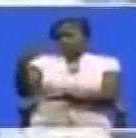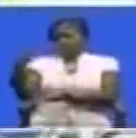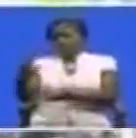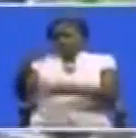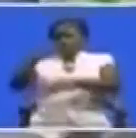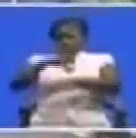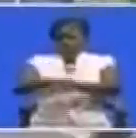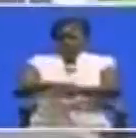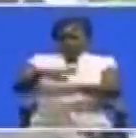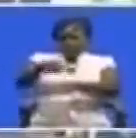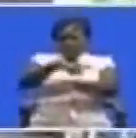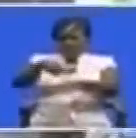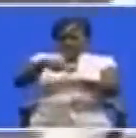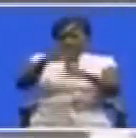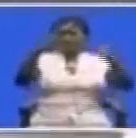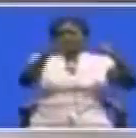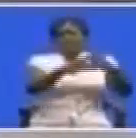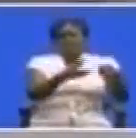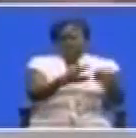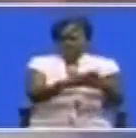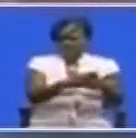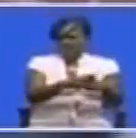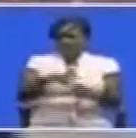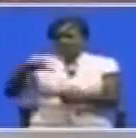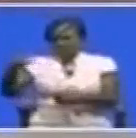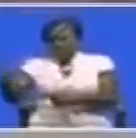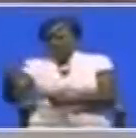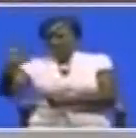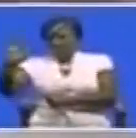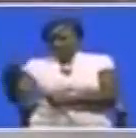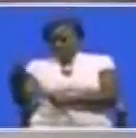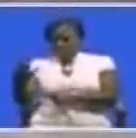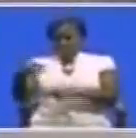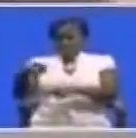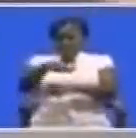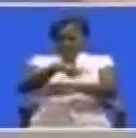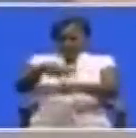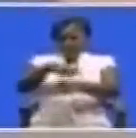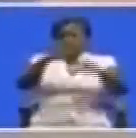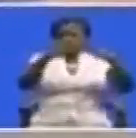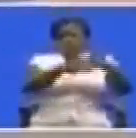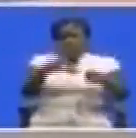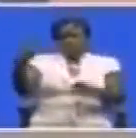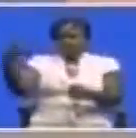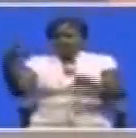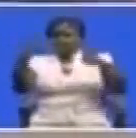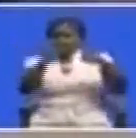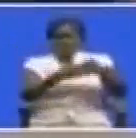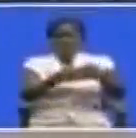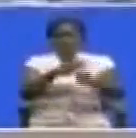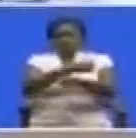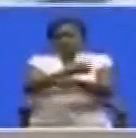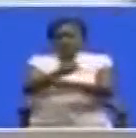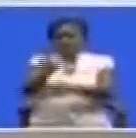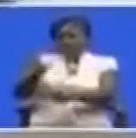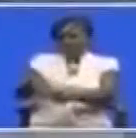clocking 9 hours, 38 minutes and 39 seconds, and Josphat Githambo third with 9 hours, 38 minutes and 40 seconds. In